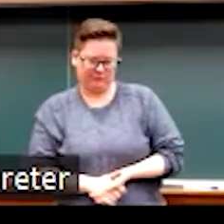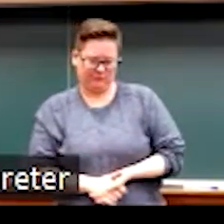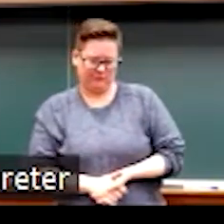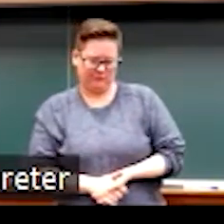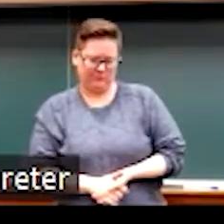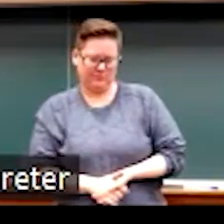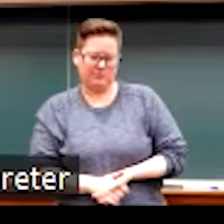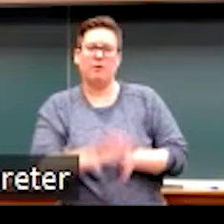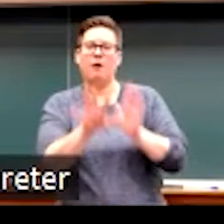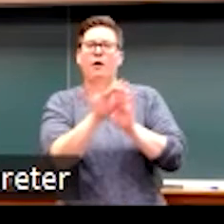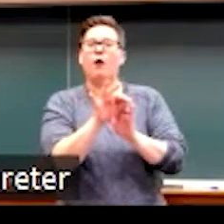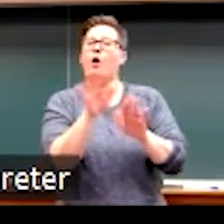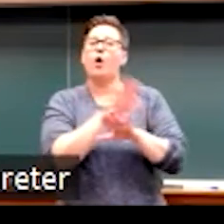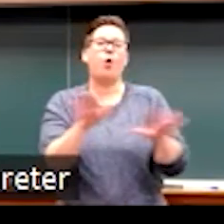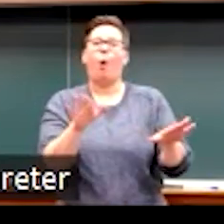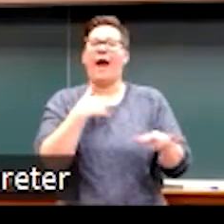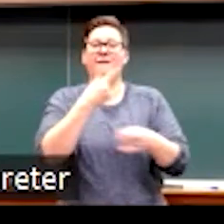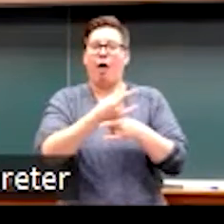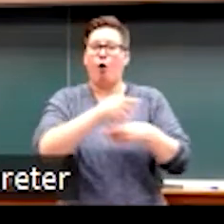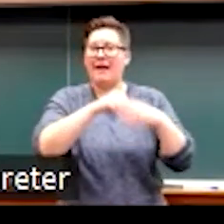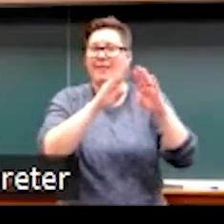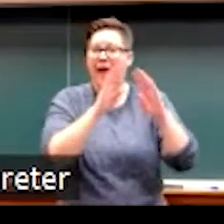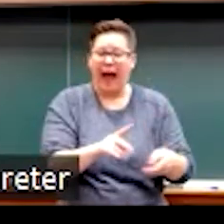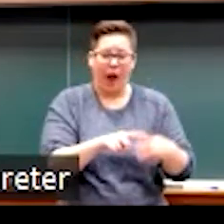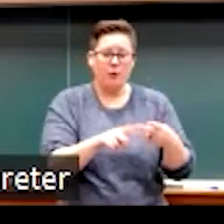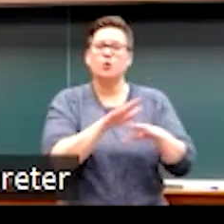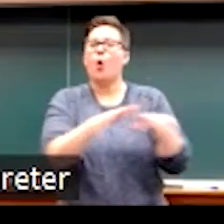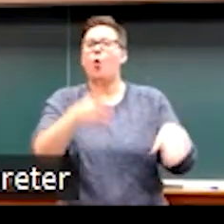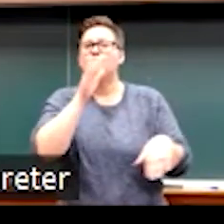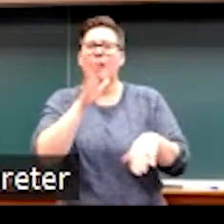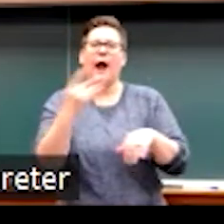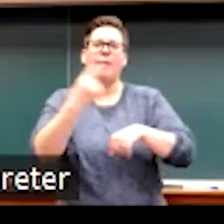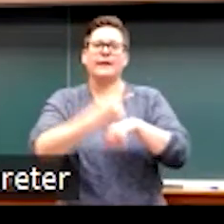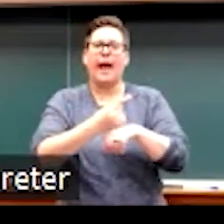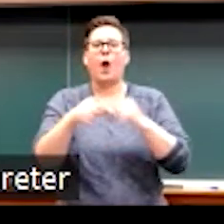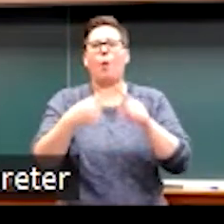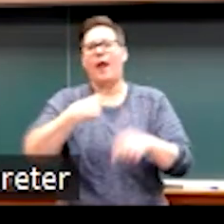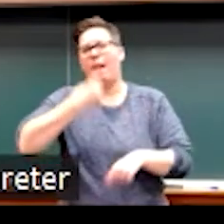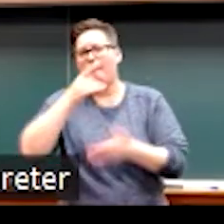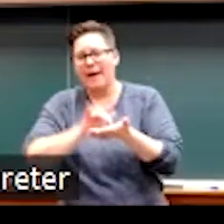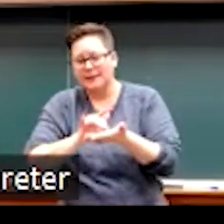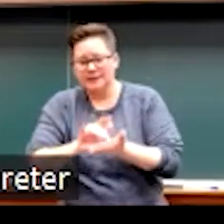they selected, don't have alcohol in your house, don't drink on days you take your medication,